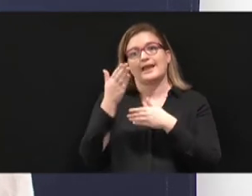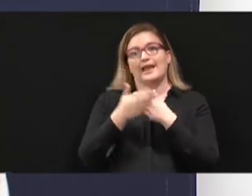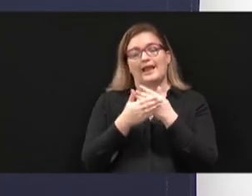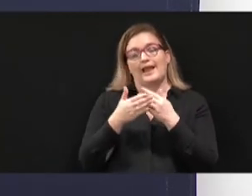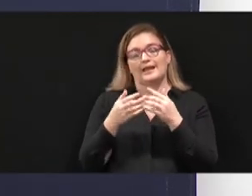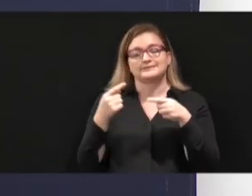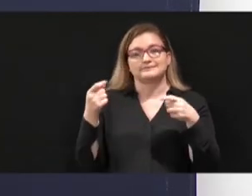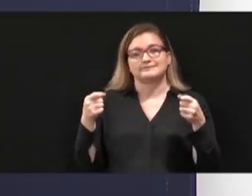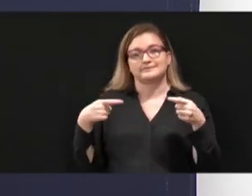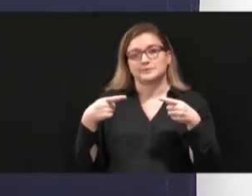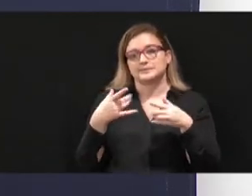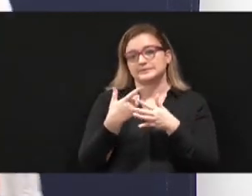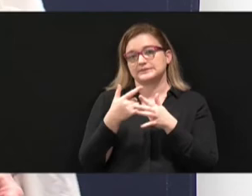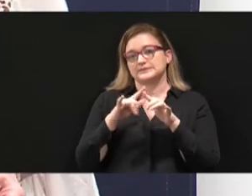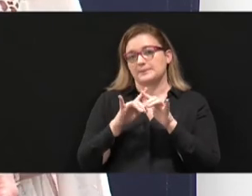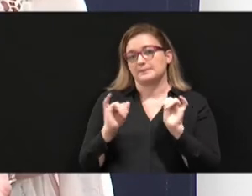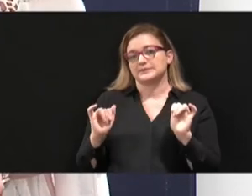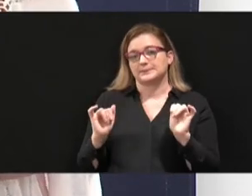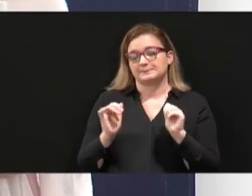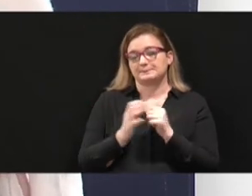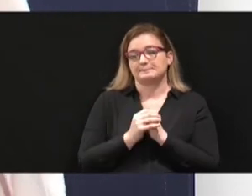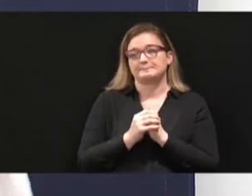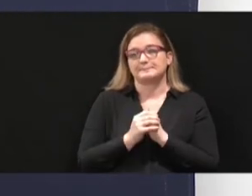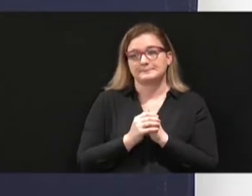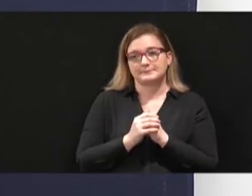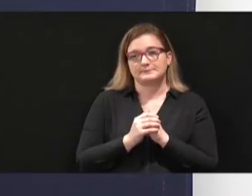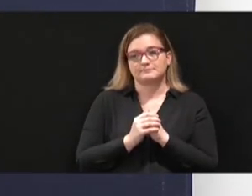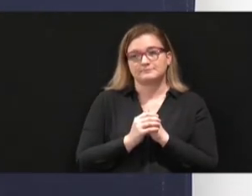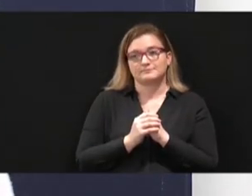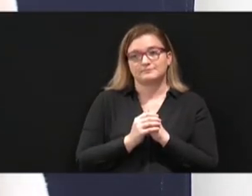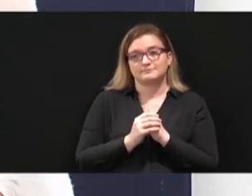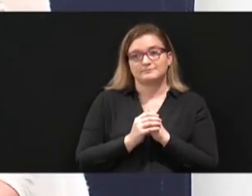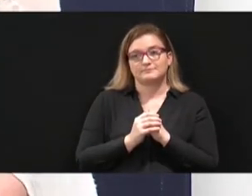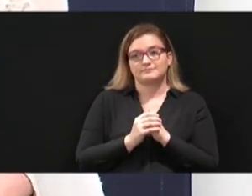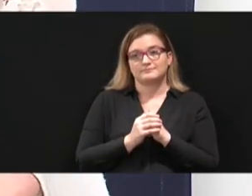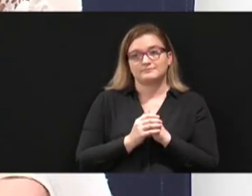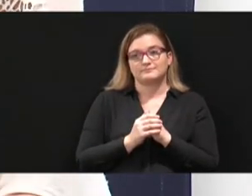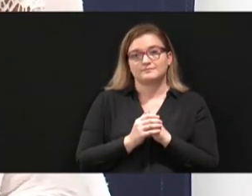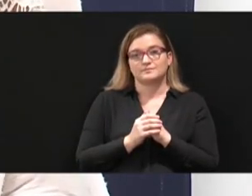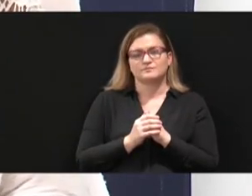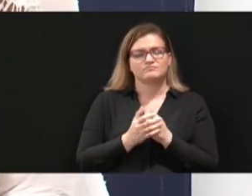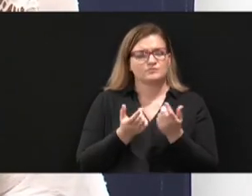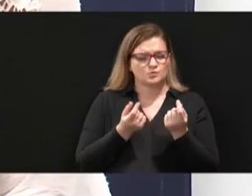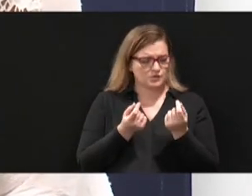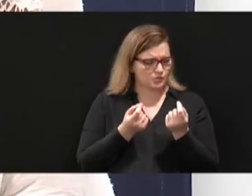with the vowels. Okay, now, what I do with mine?